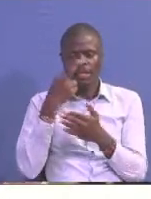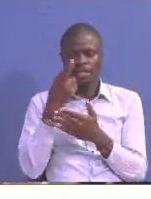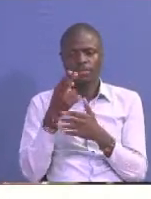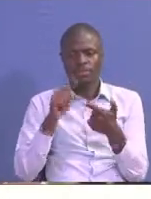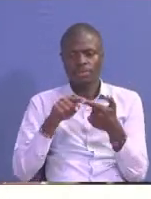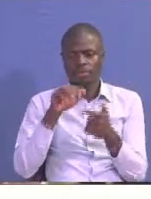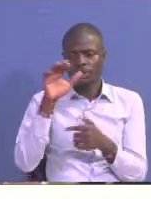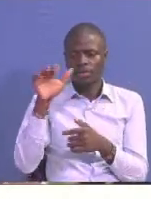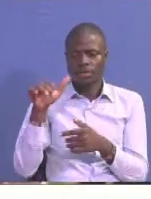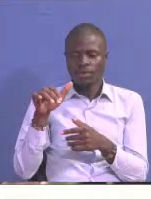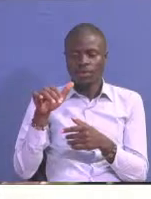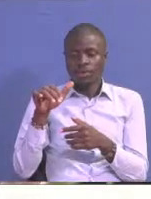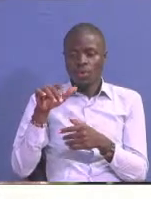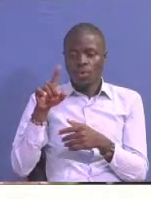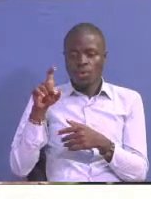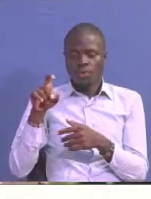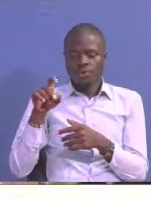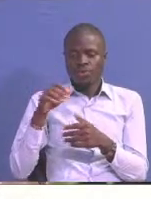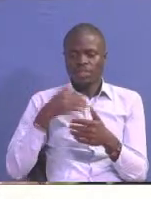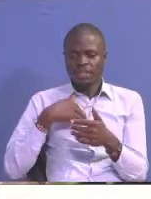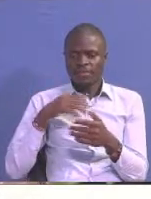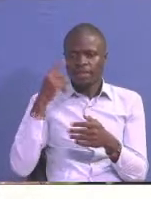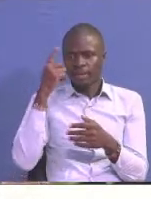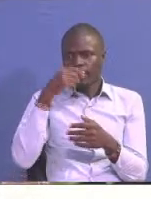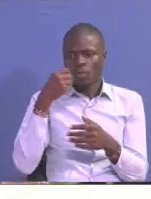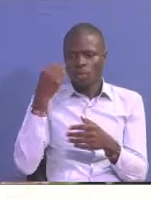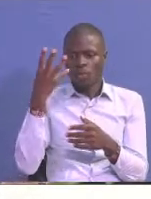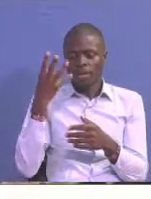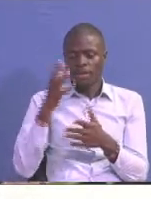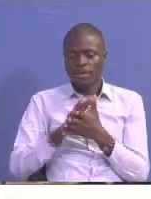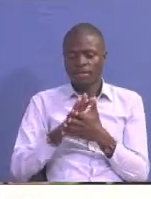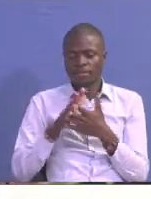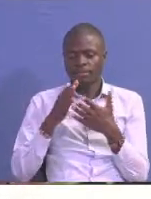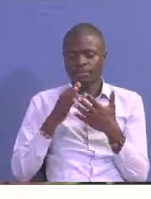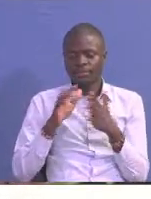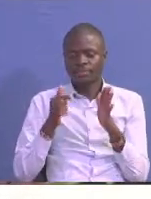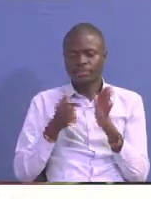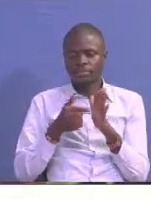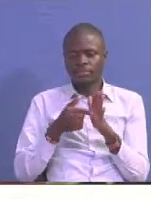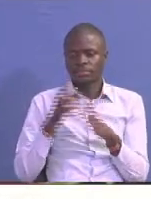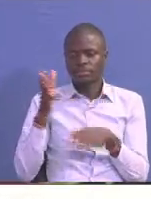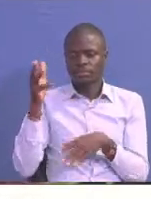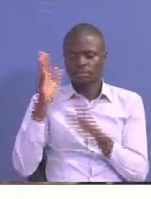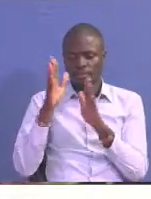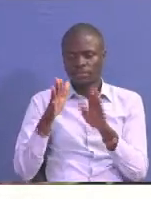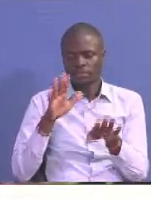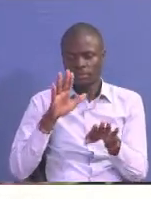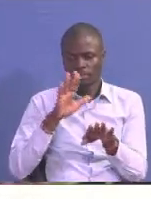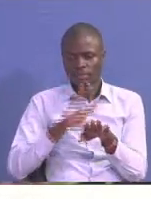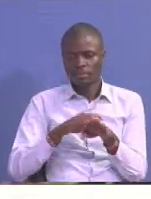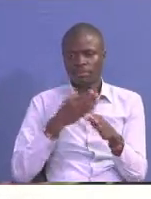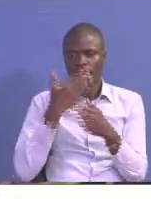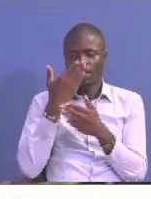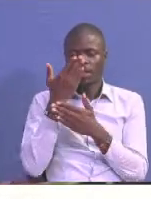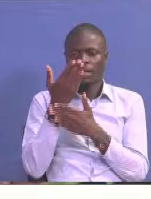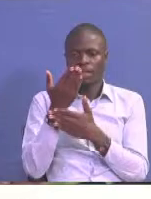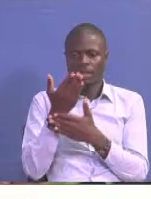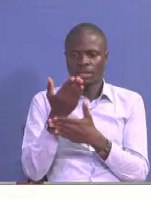questions. It has been wonderful. Yeah, we appreciate the insightful lecture and the response to the questions. And